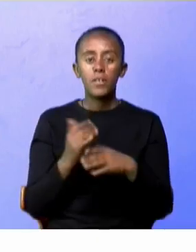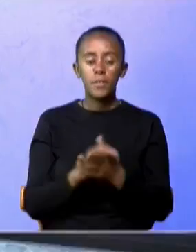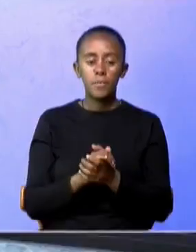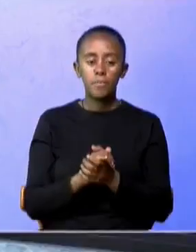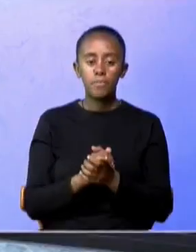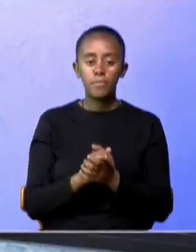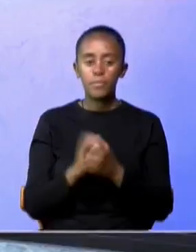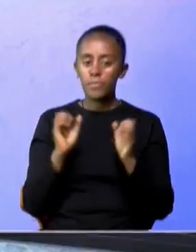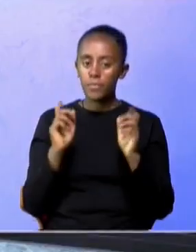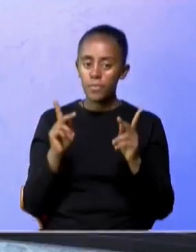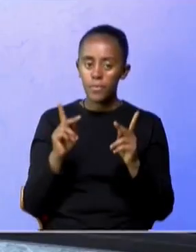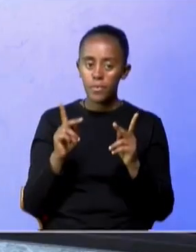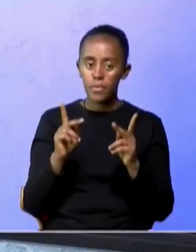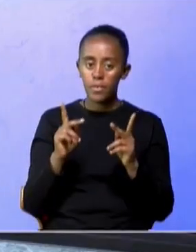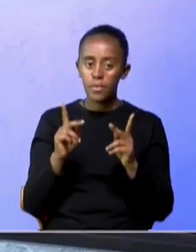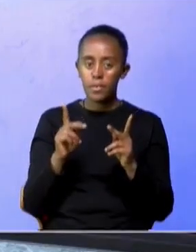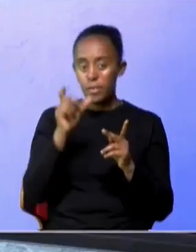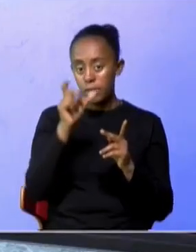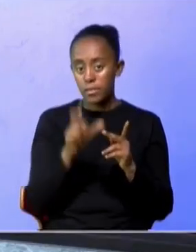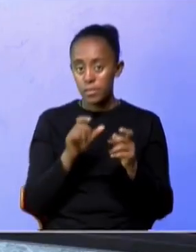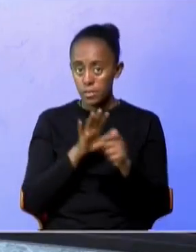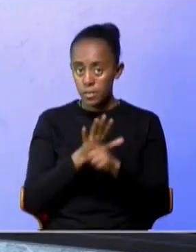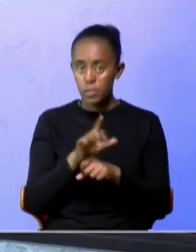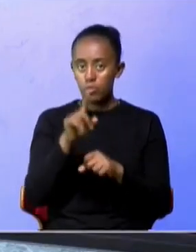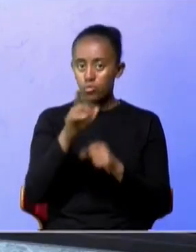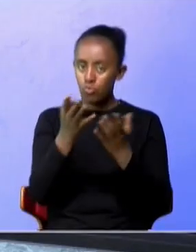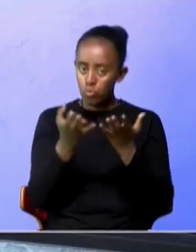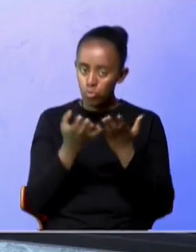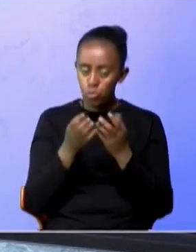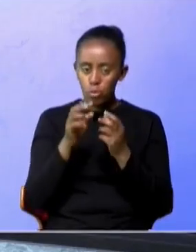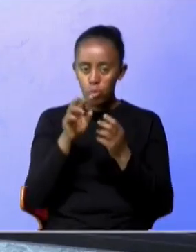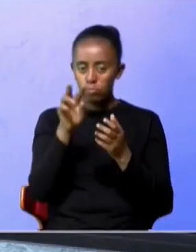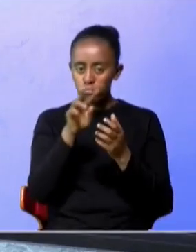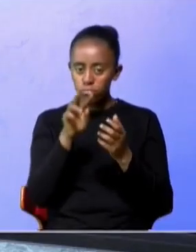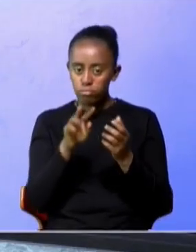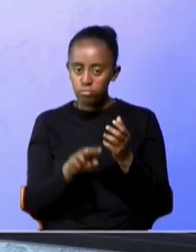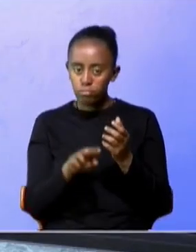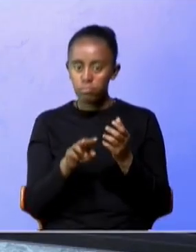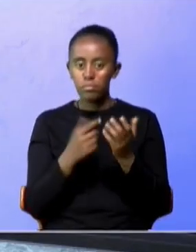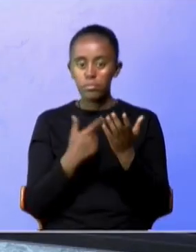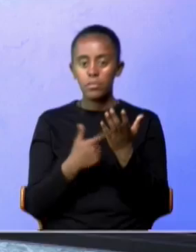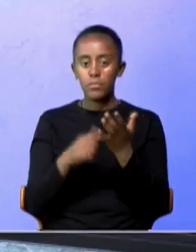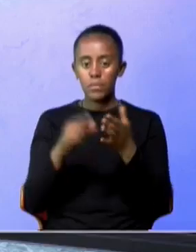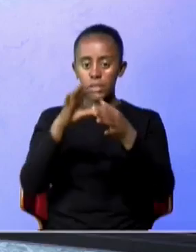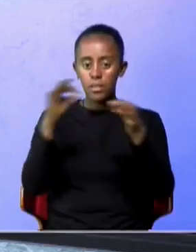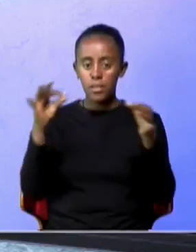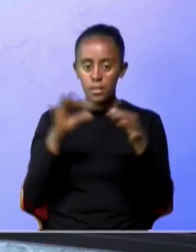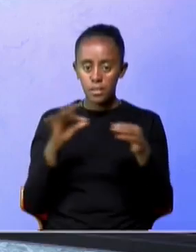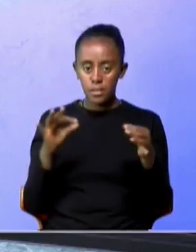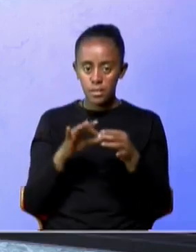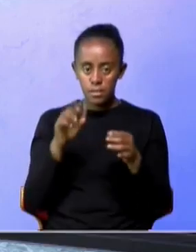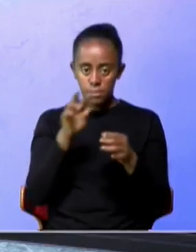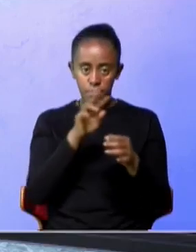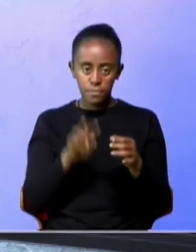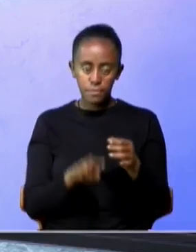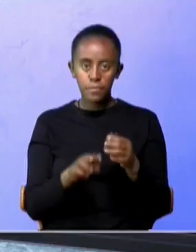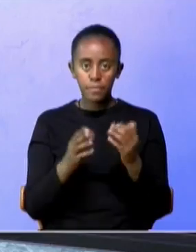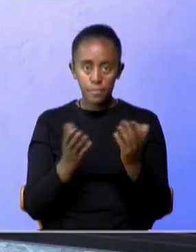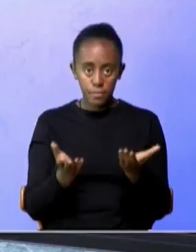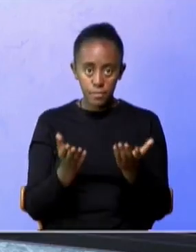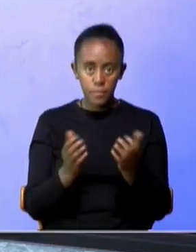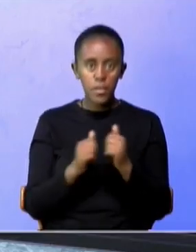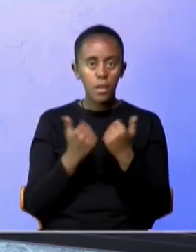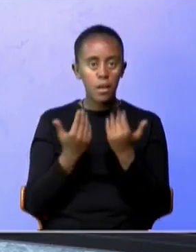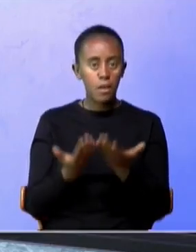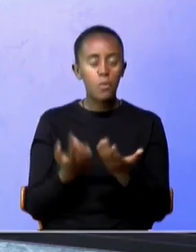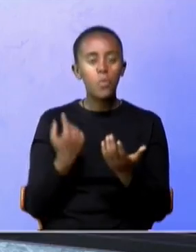Okay, so I think this is enough. I want you to look at all of these sentences and see